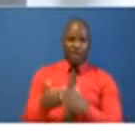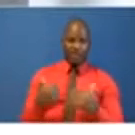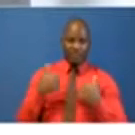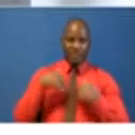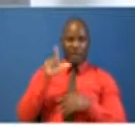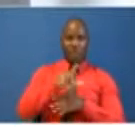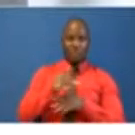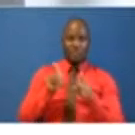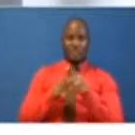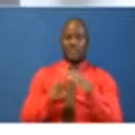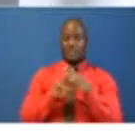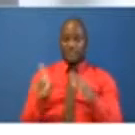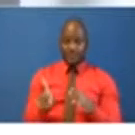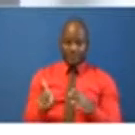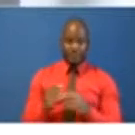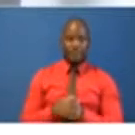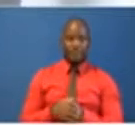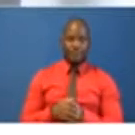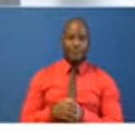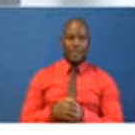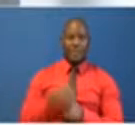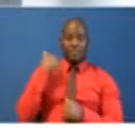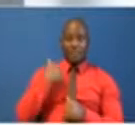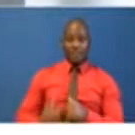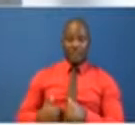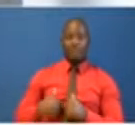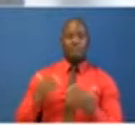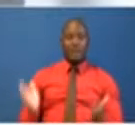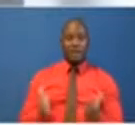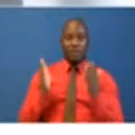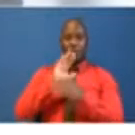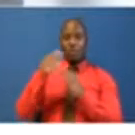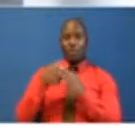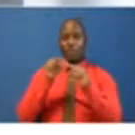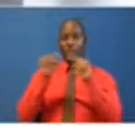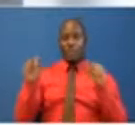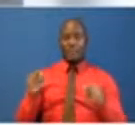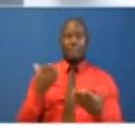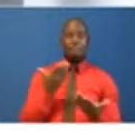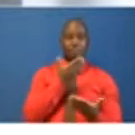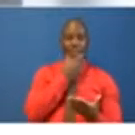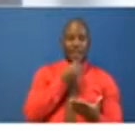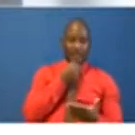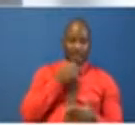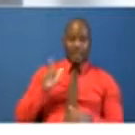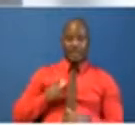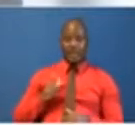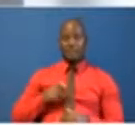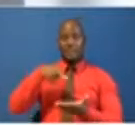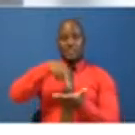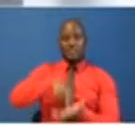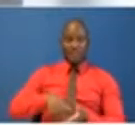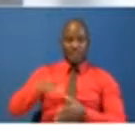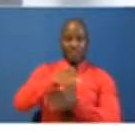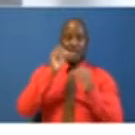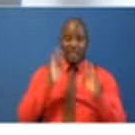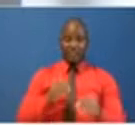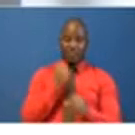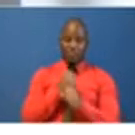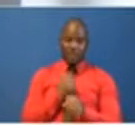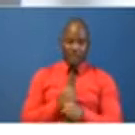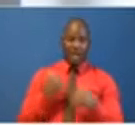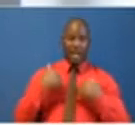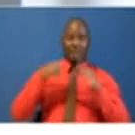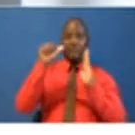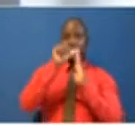is local that way it starts and and to me there's the encouragement to all those gentlemen and ladies who are running that if you do actually have